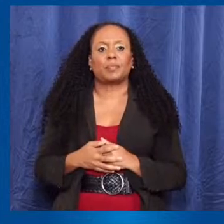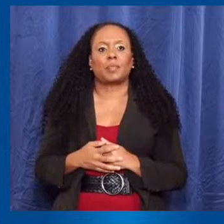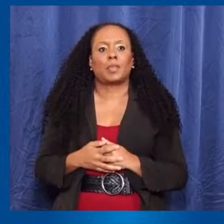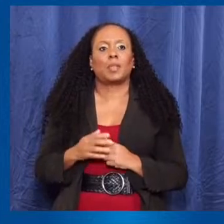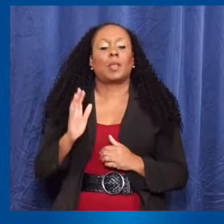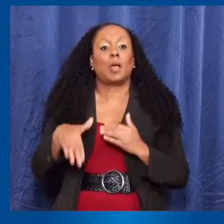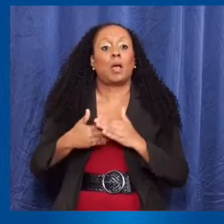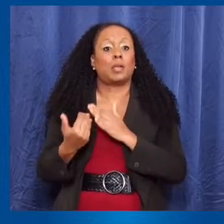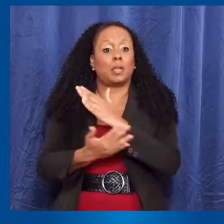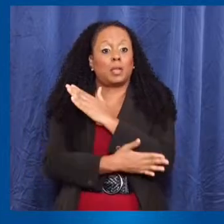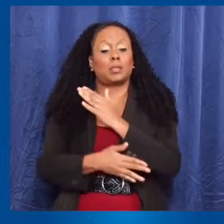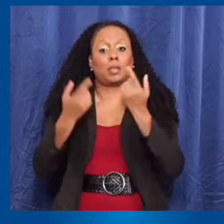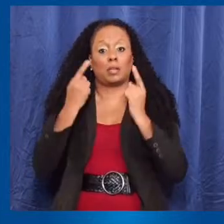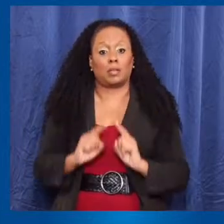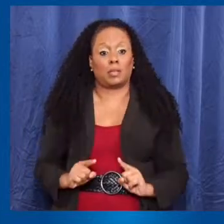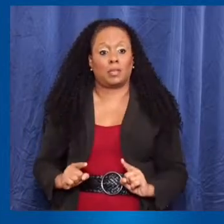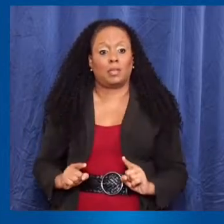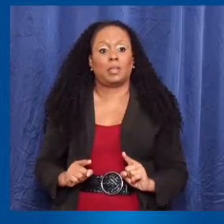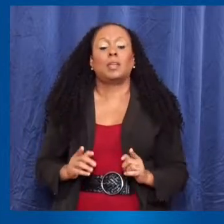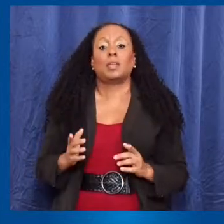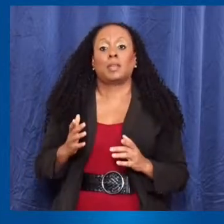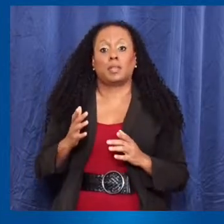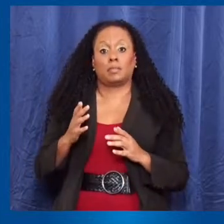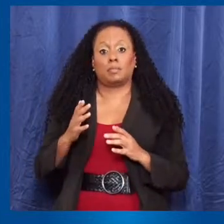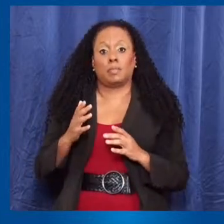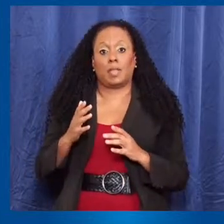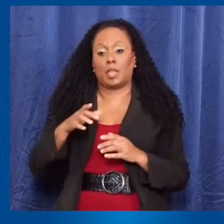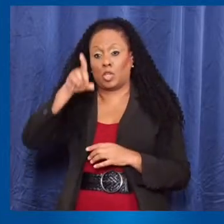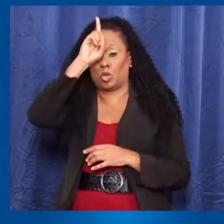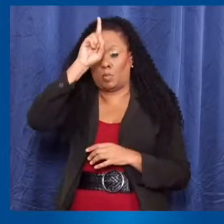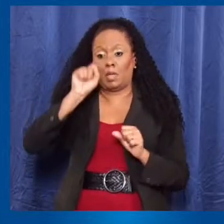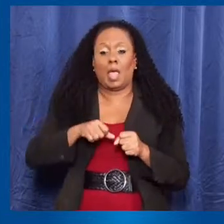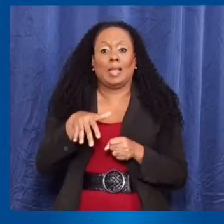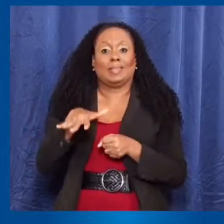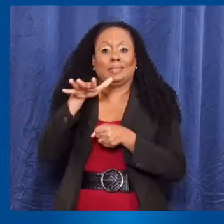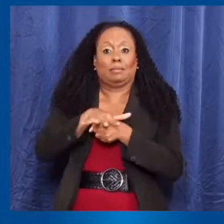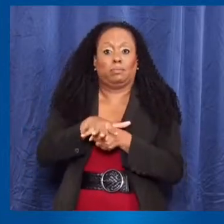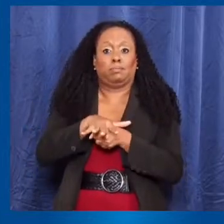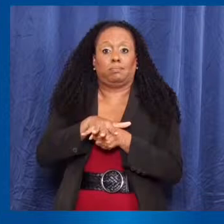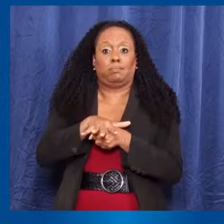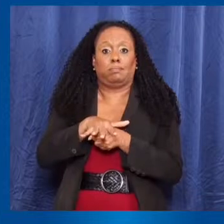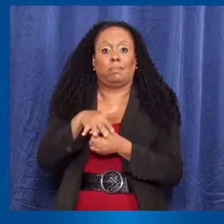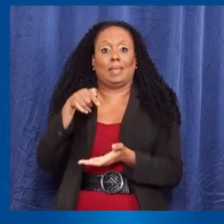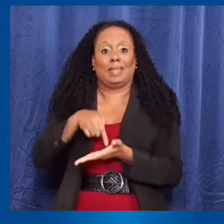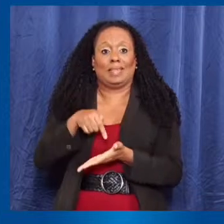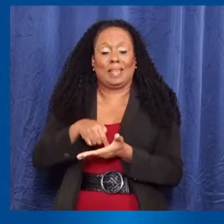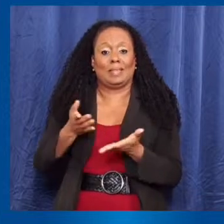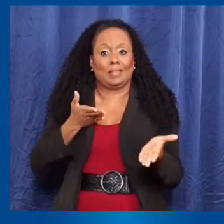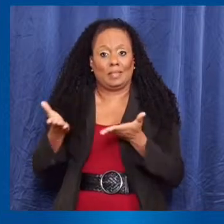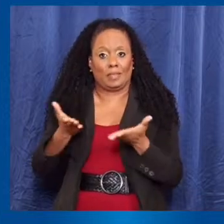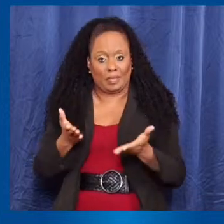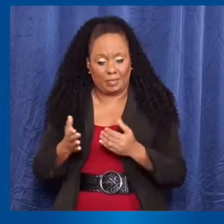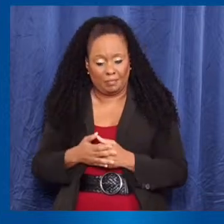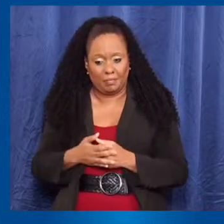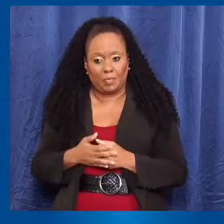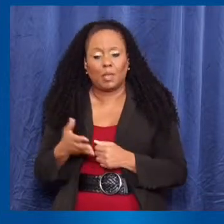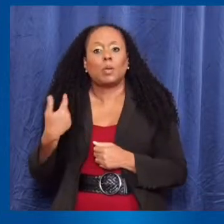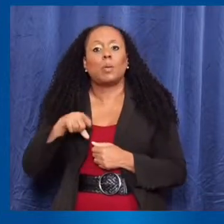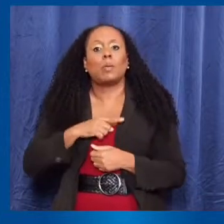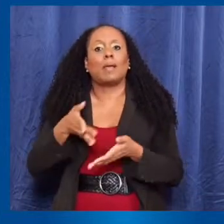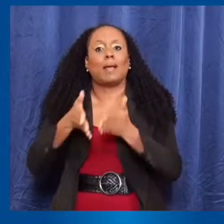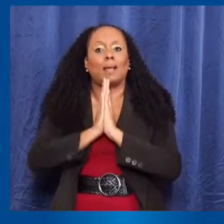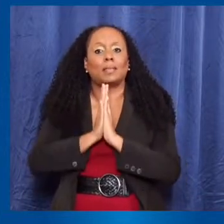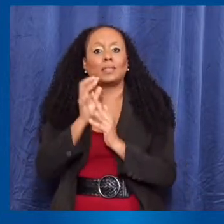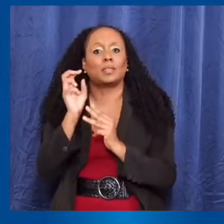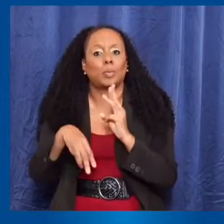that Germany would be able to cap its debt service as a percentage of its exports. All we ask in the rest of the world